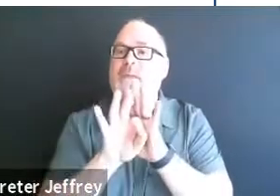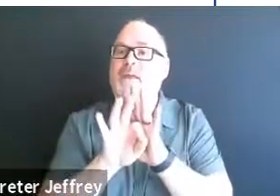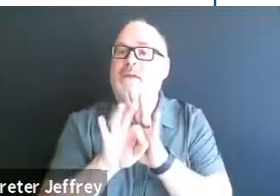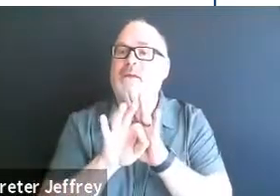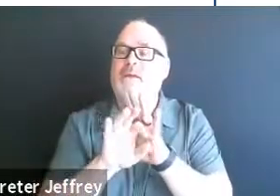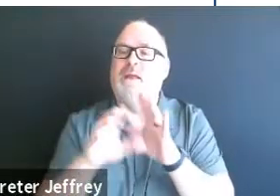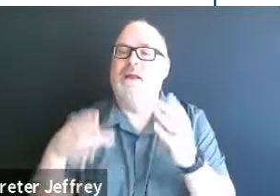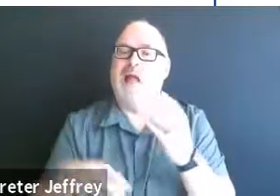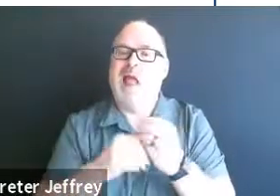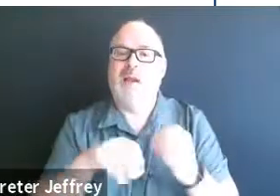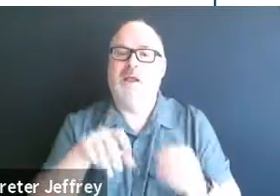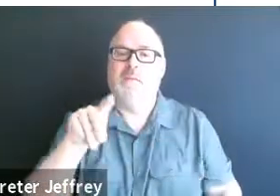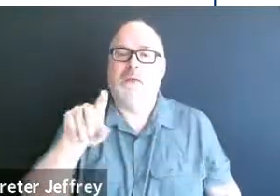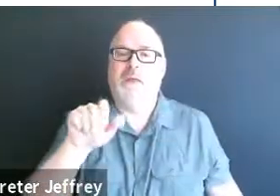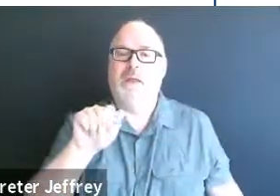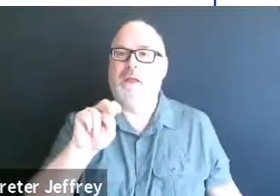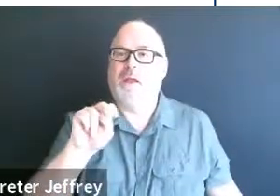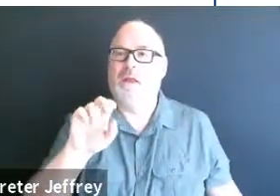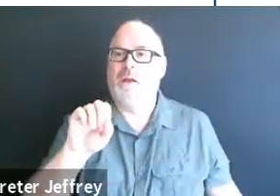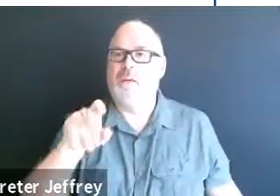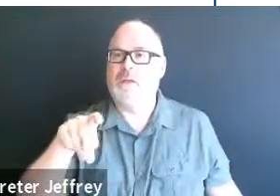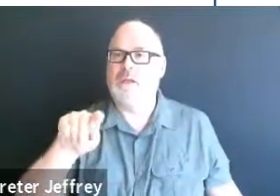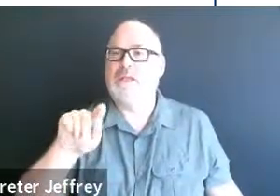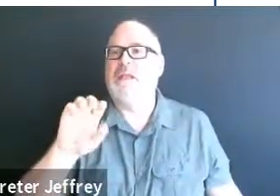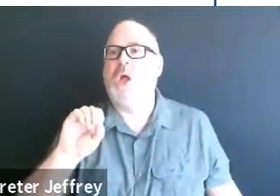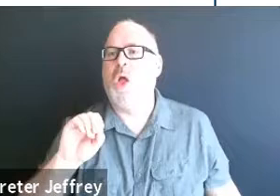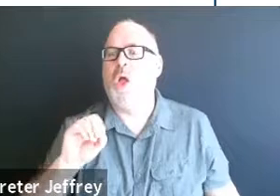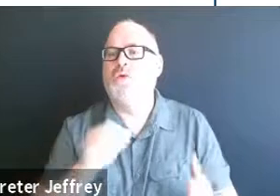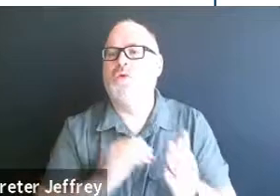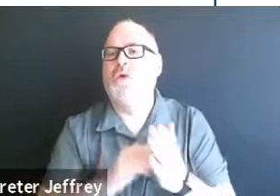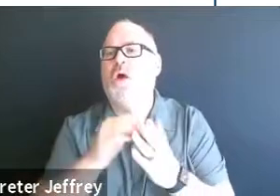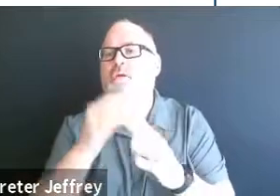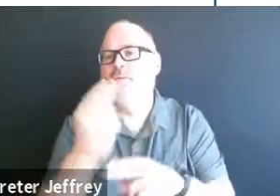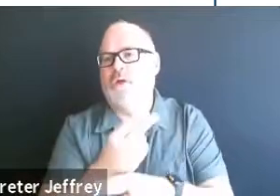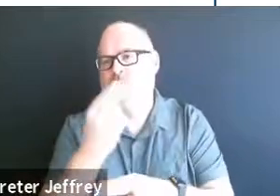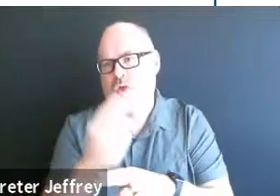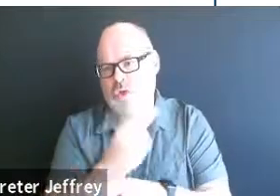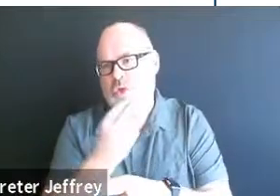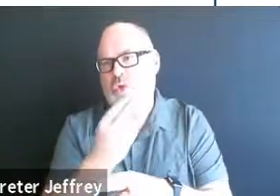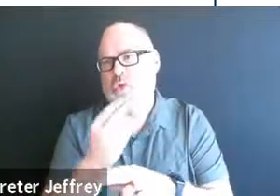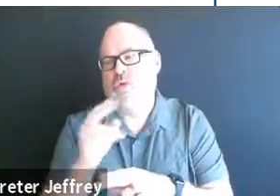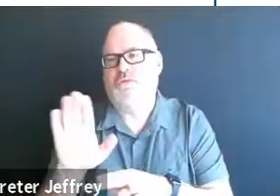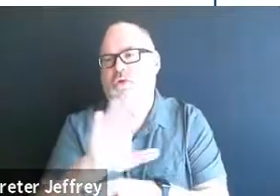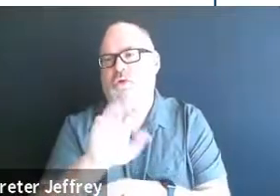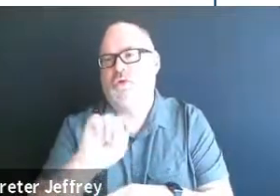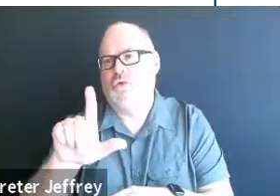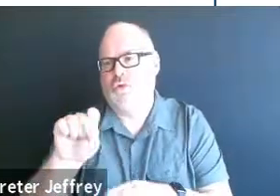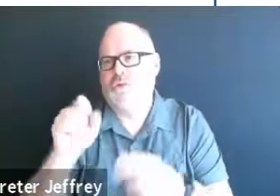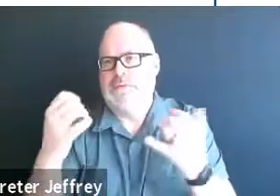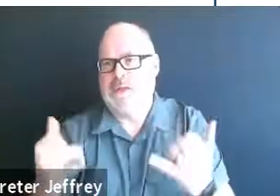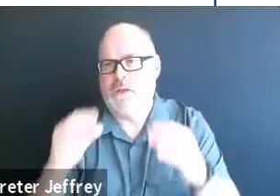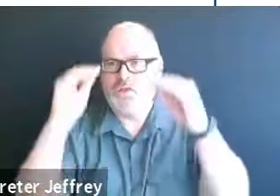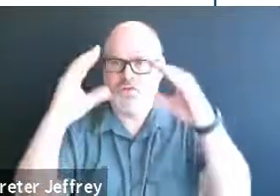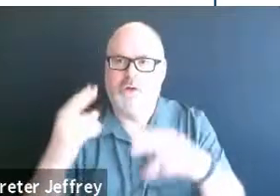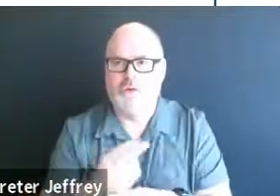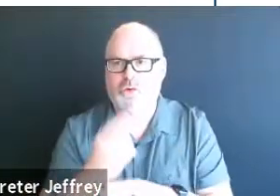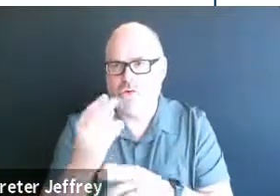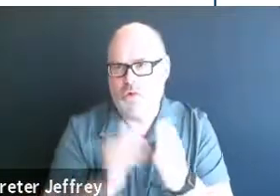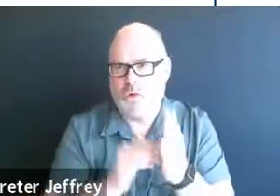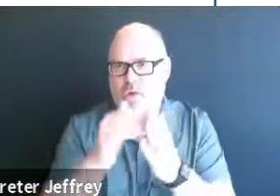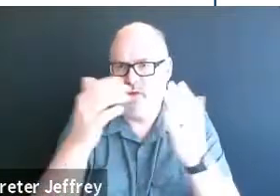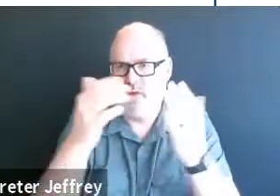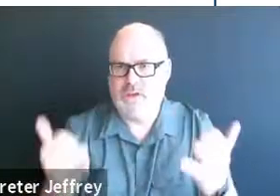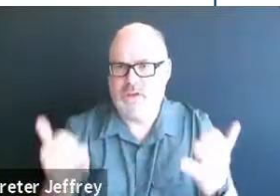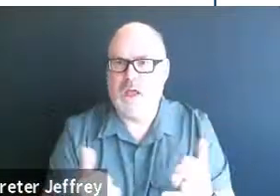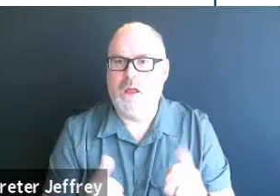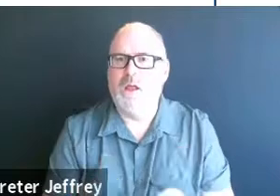video tool Panopto, as it's a very frequently used asynchronous video tool that instructors like to use. But if you're